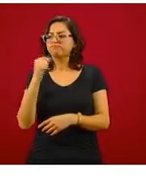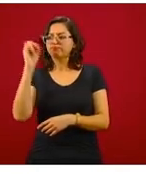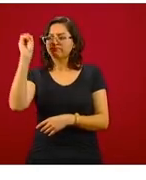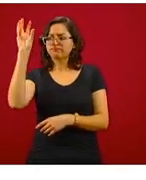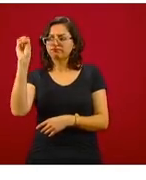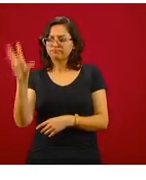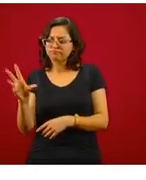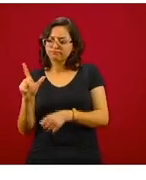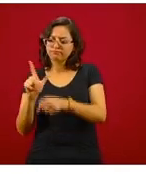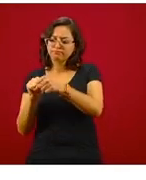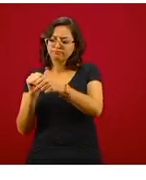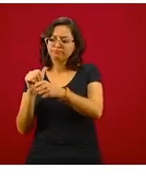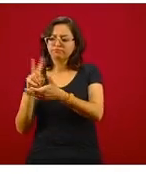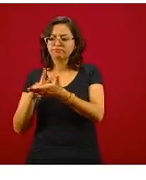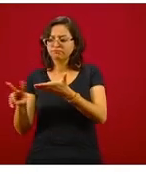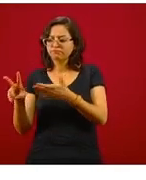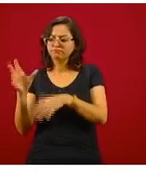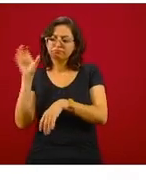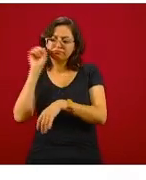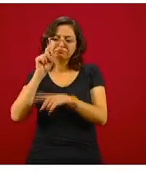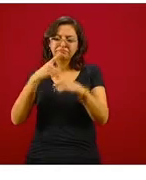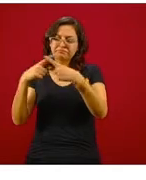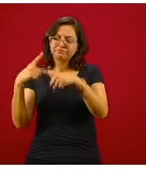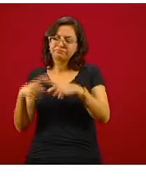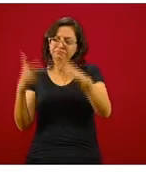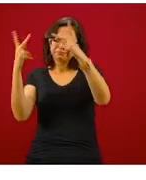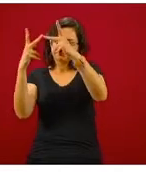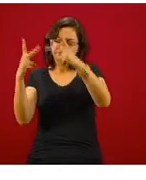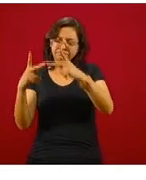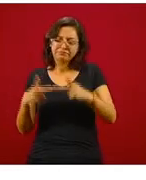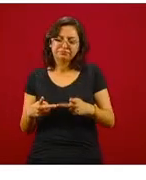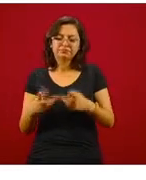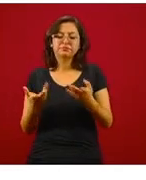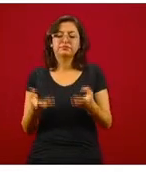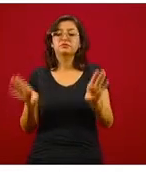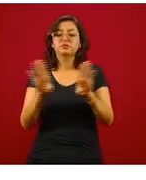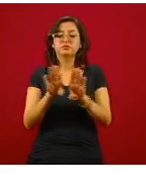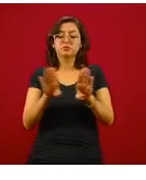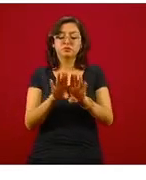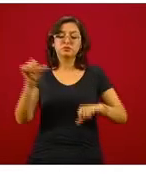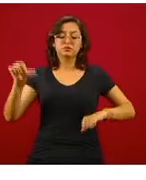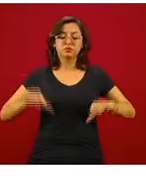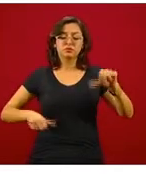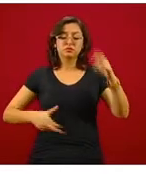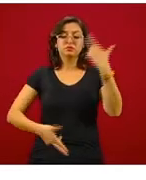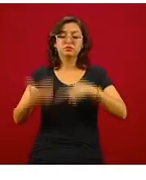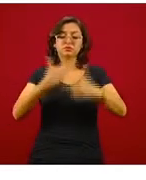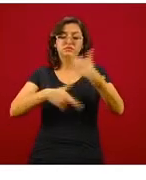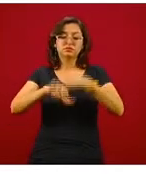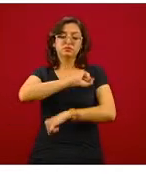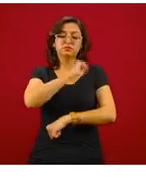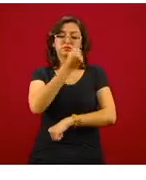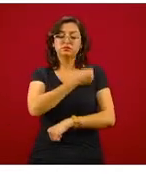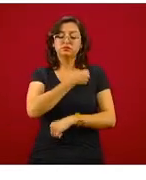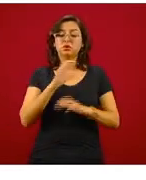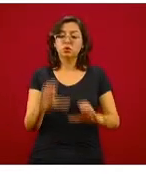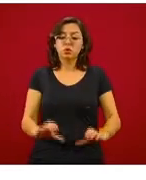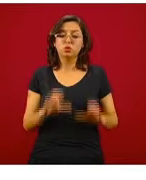infection. And we are going to be addressing that in relation to the stoplight that the health ministry will be